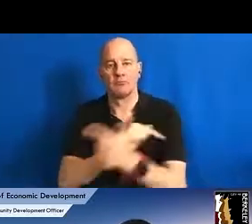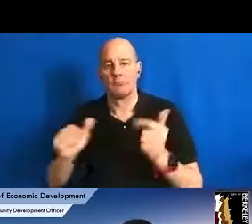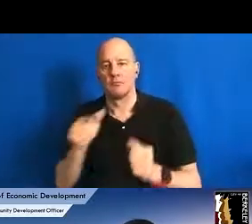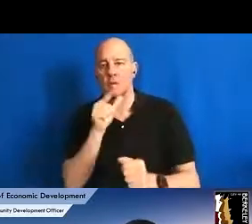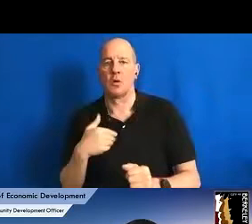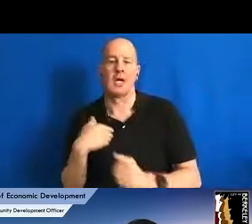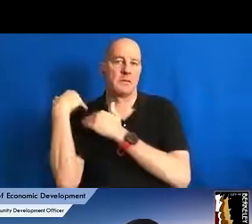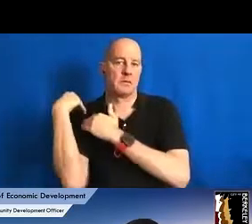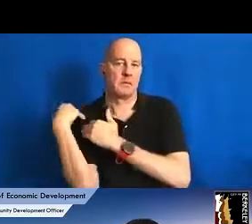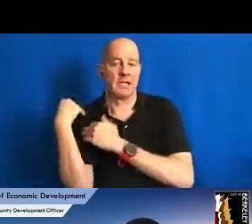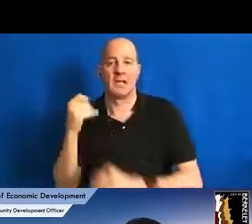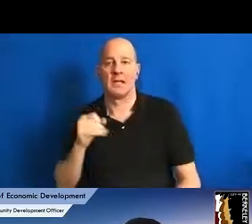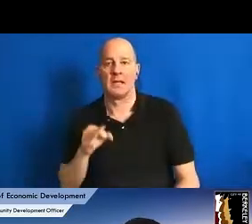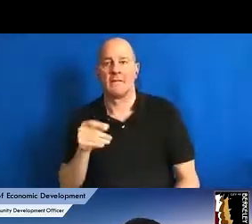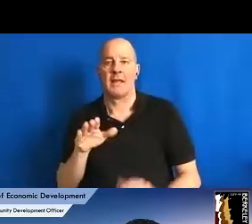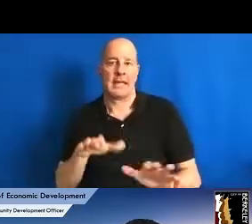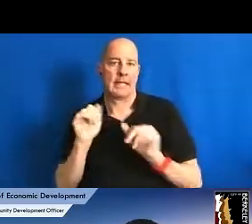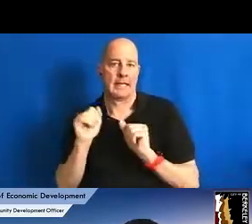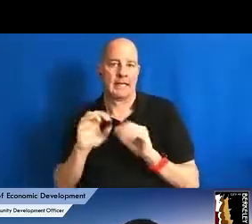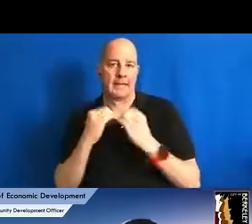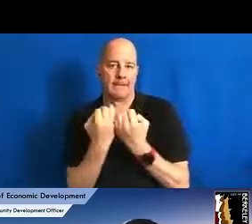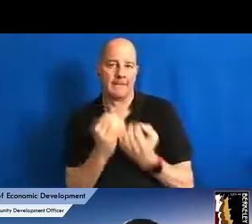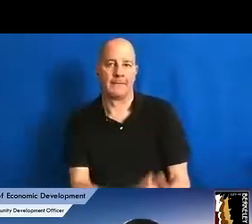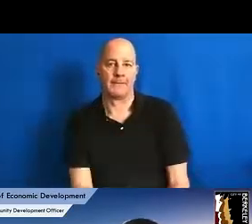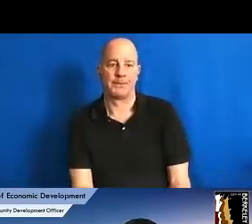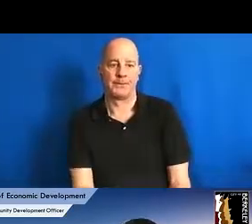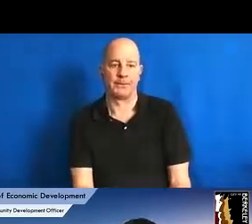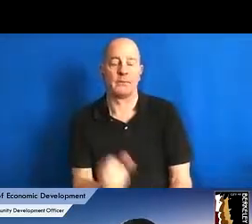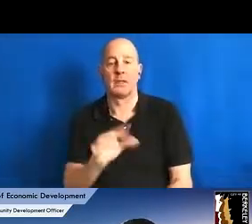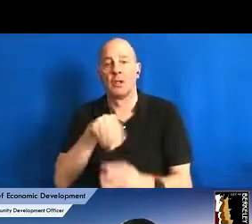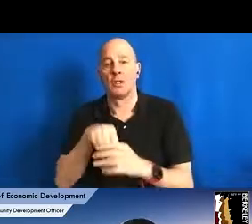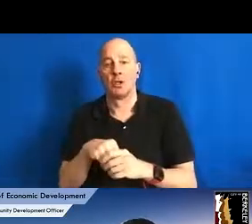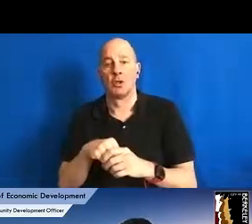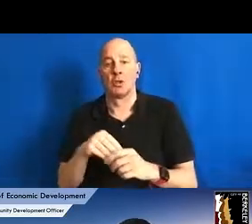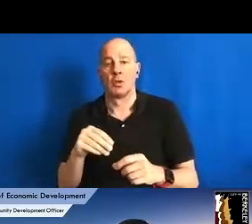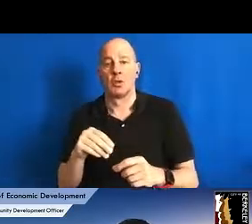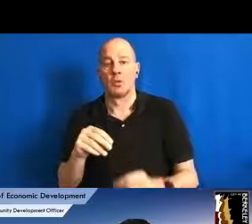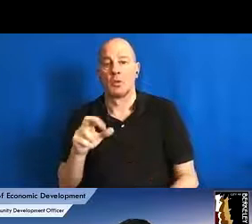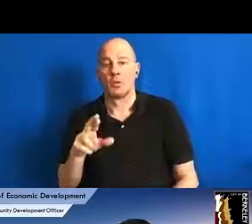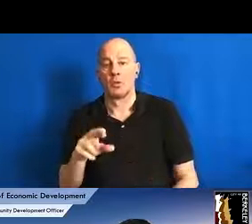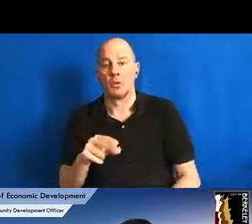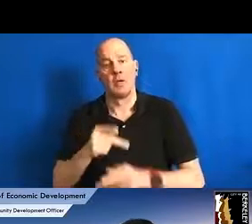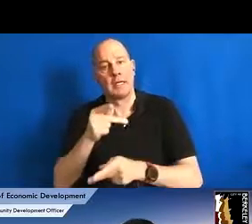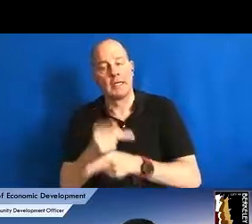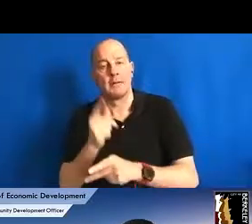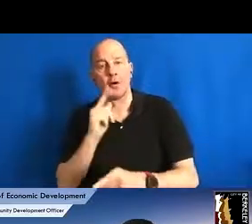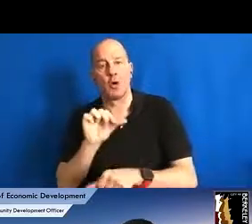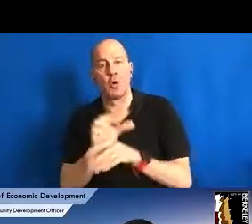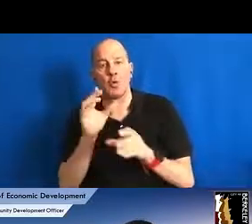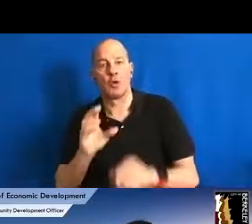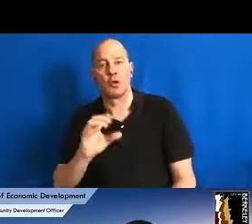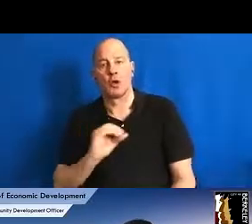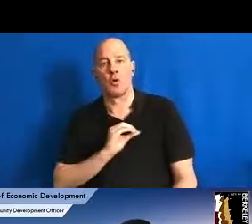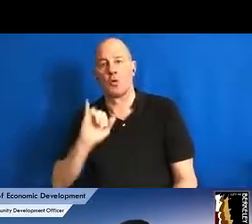they leave the organization. It also includes the creation or retention of worker-owned jobs as a selection